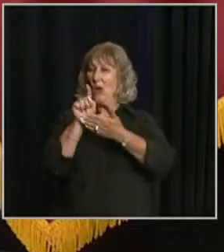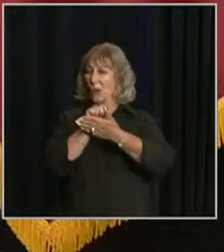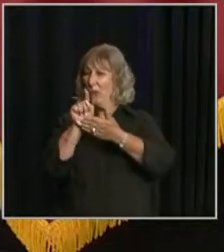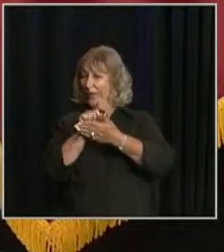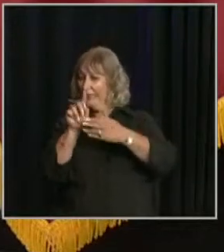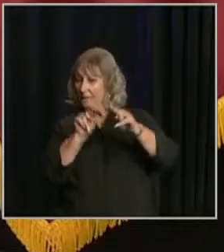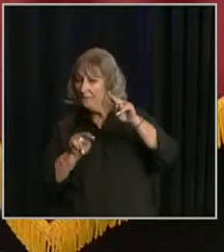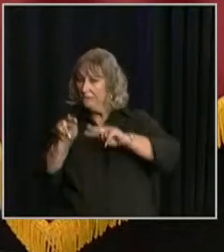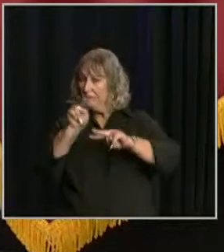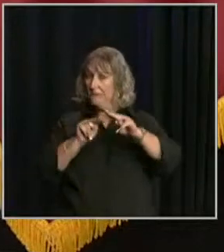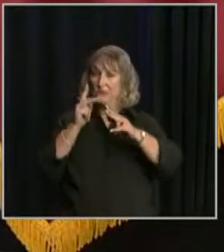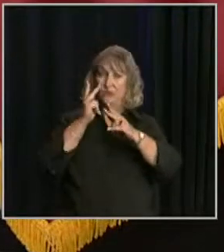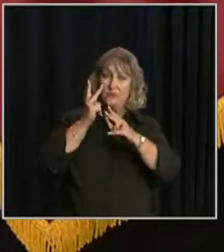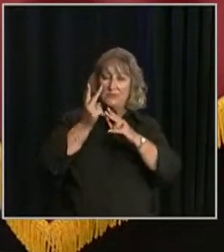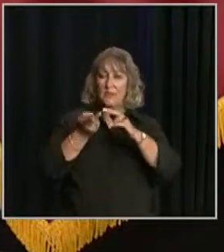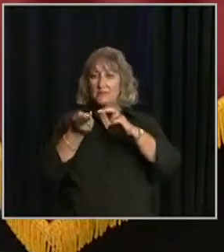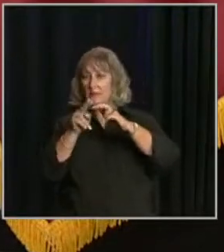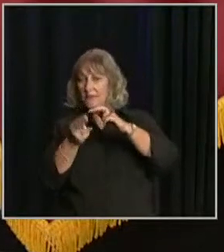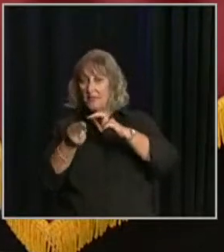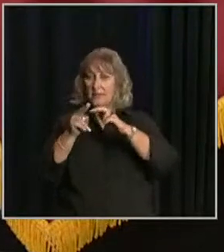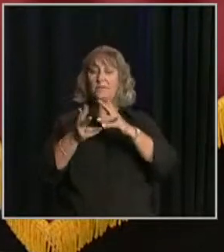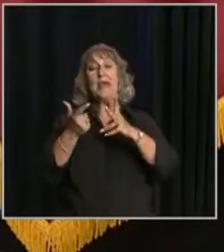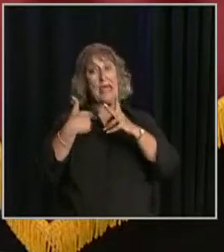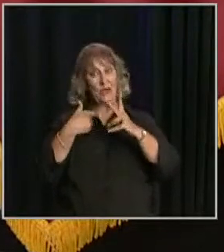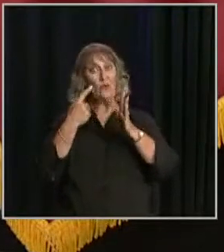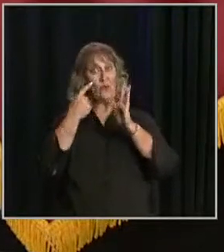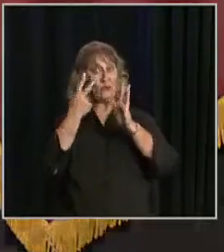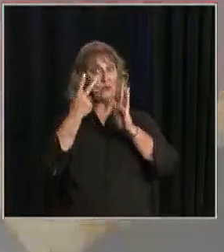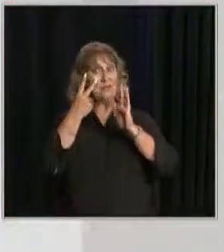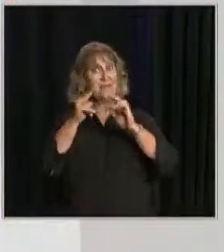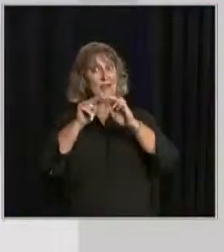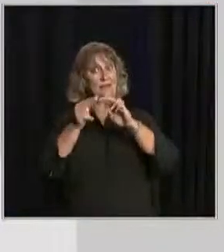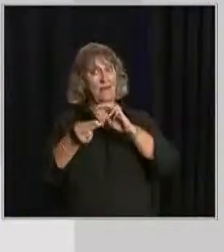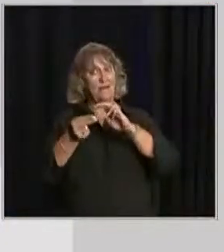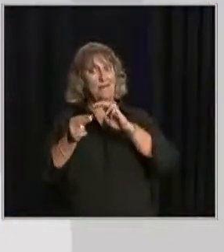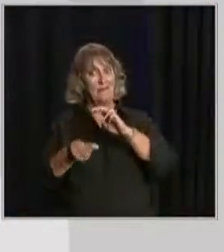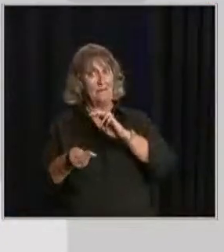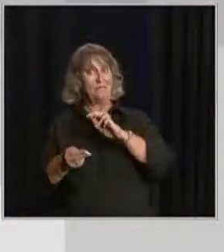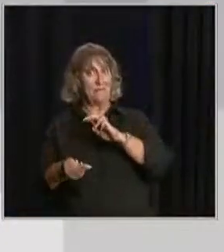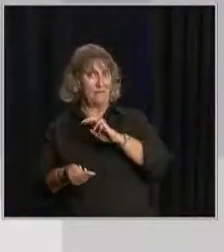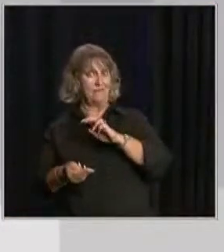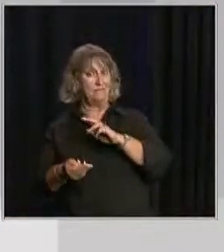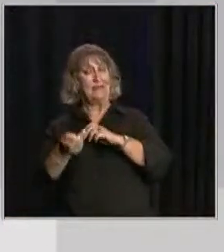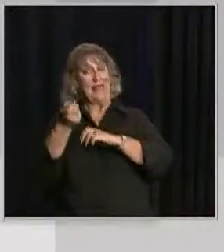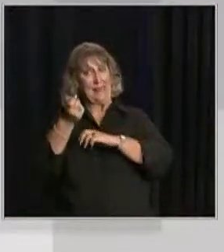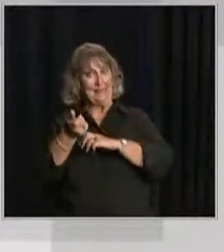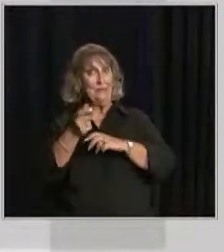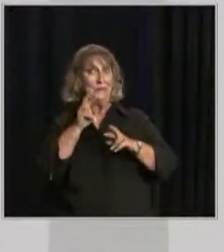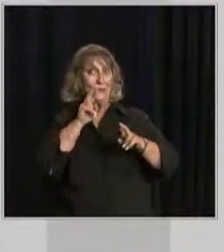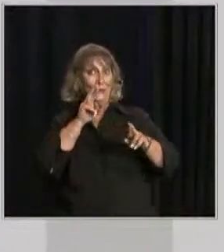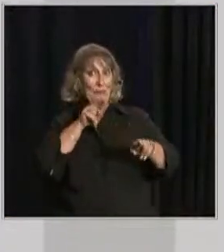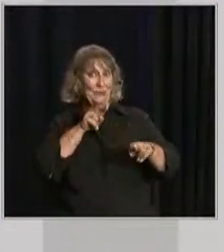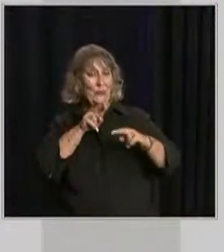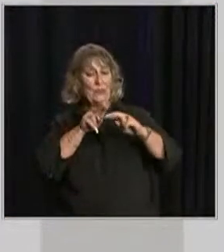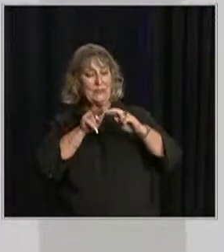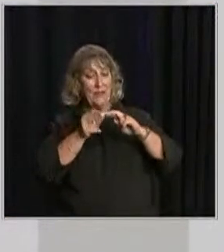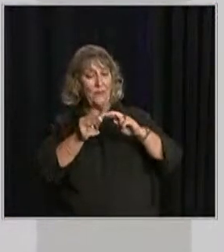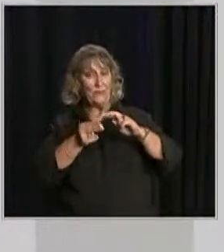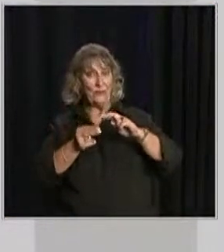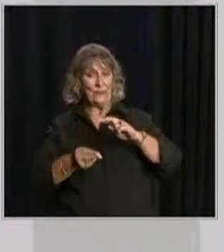warning indicators, we continue to go in a downward trajectory in the number of cases of COVID-19 being reported. In addition,